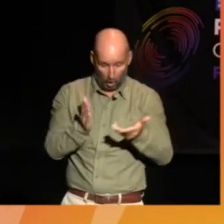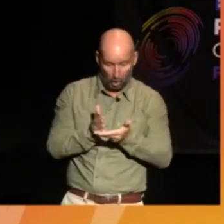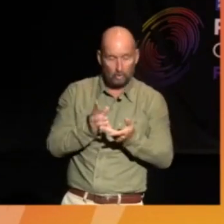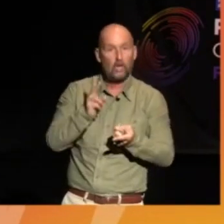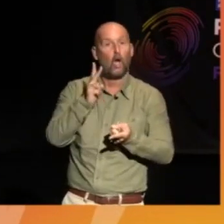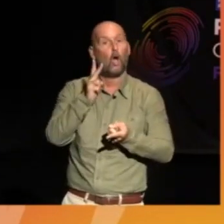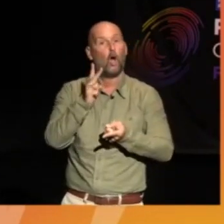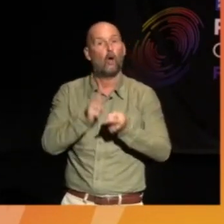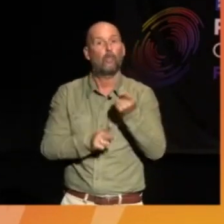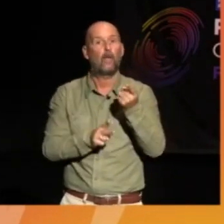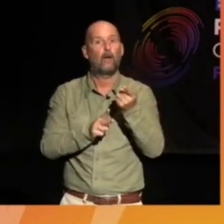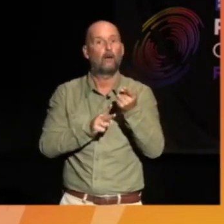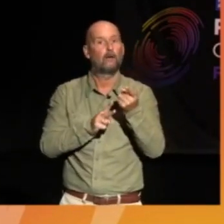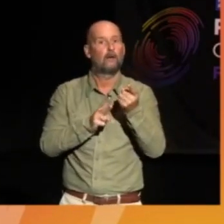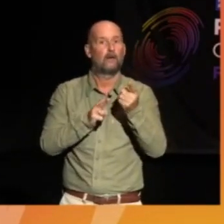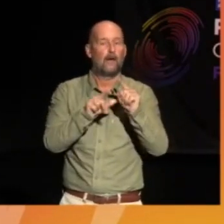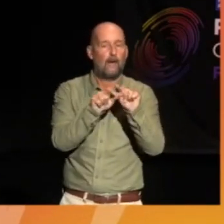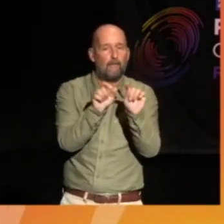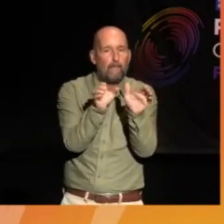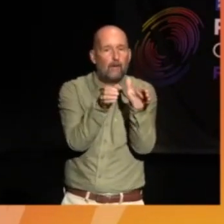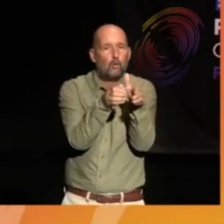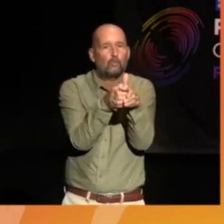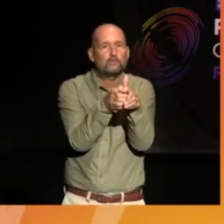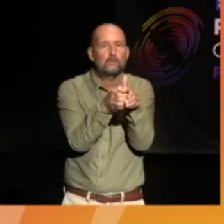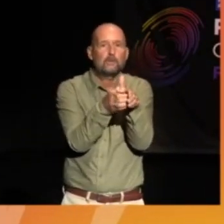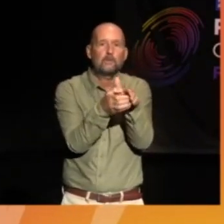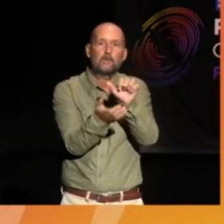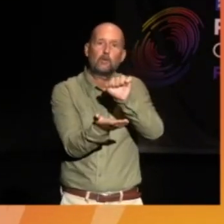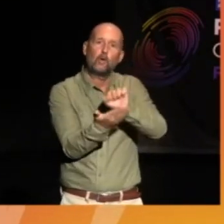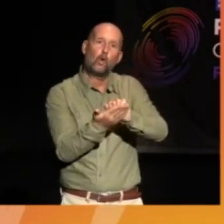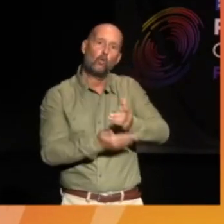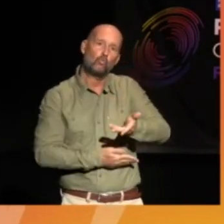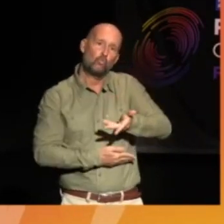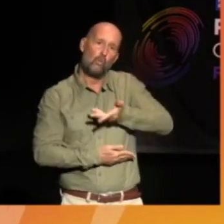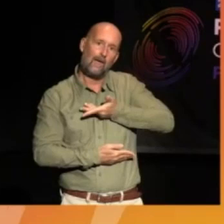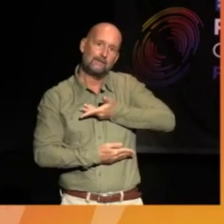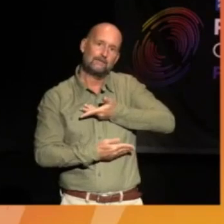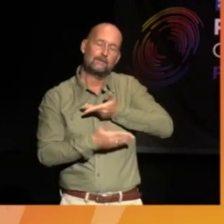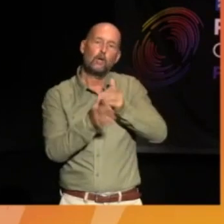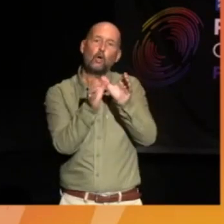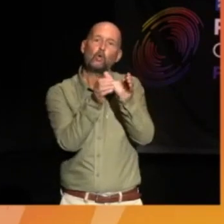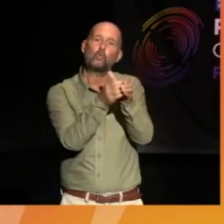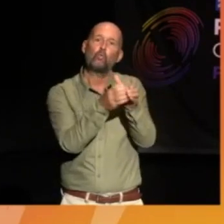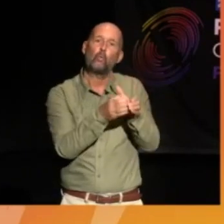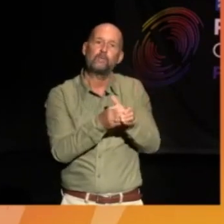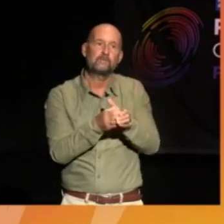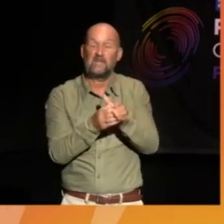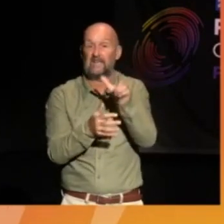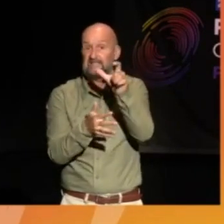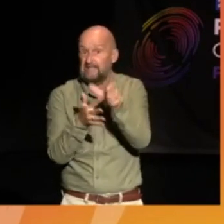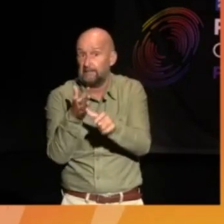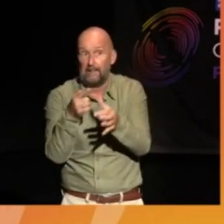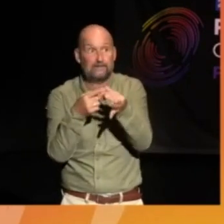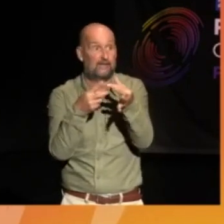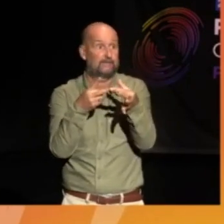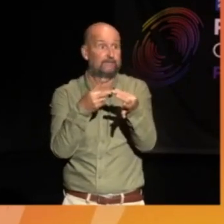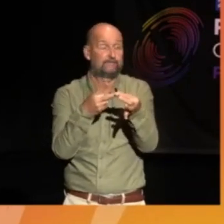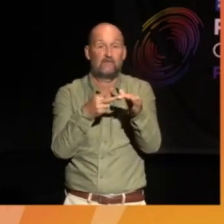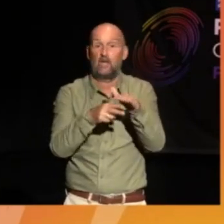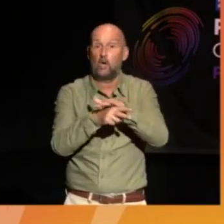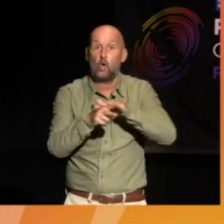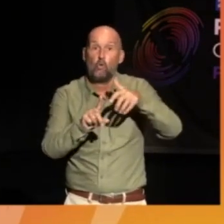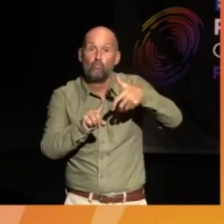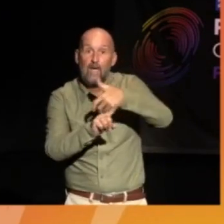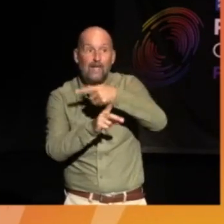rights groups can talk to each other and mobilize, whether that's disability, whether that's around a race, whether it's